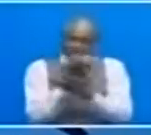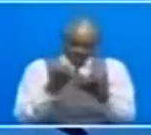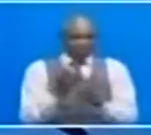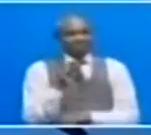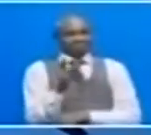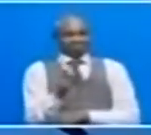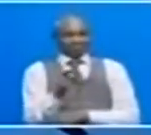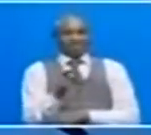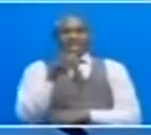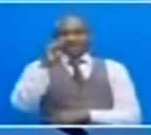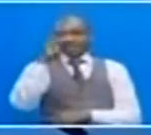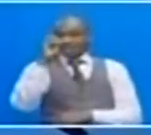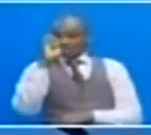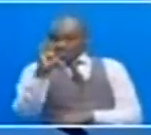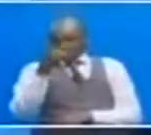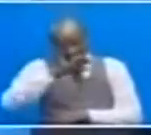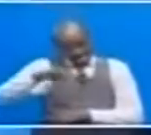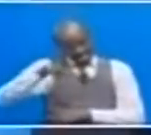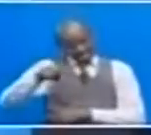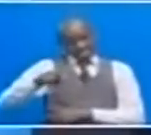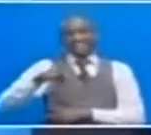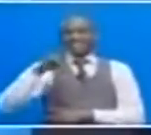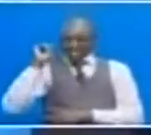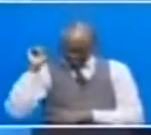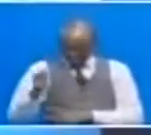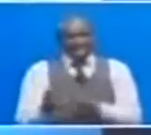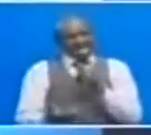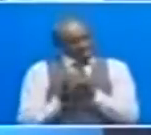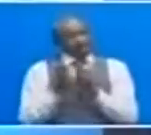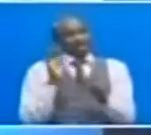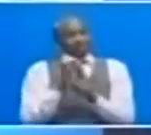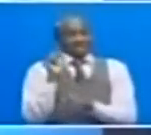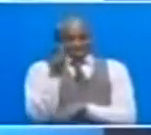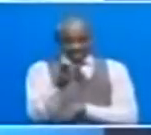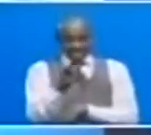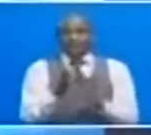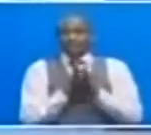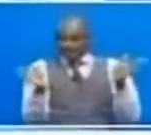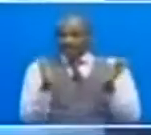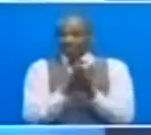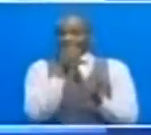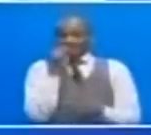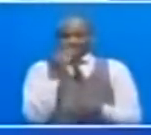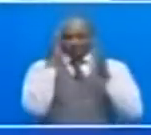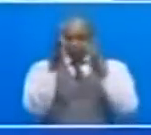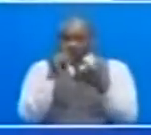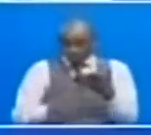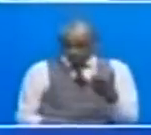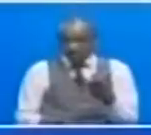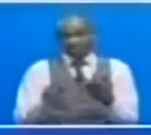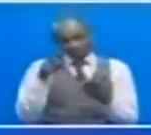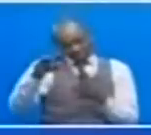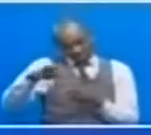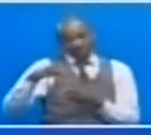economy. The SME sector has been touted as Kenya's growth engine, with both the public and private sector paying more attention to changing the